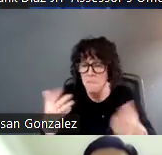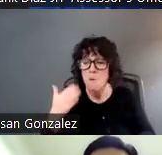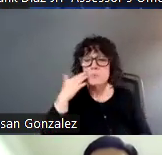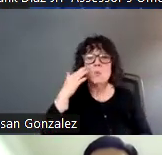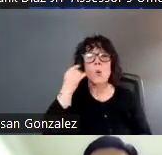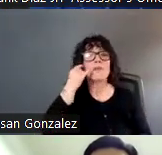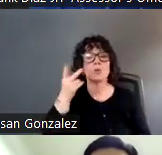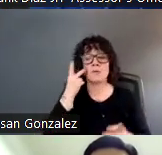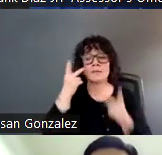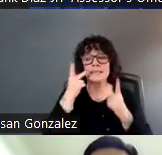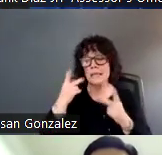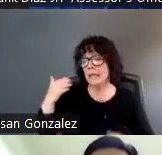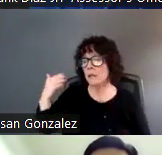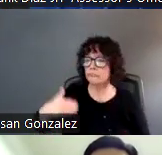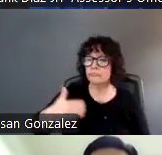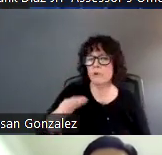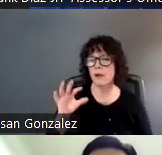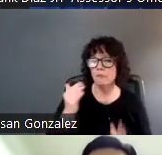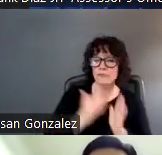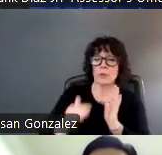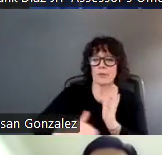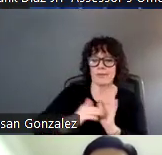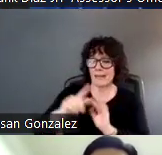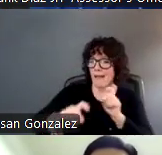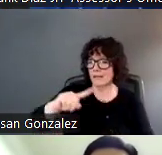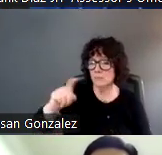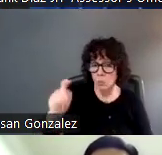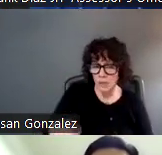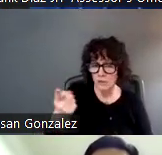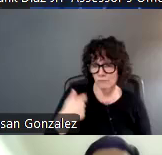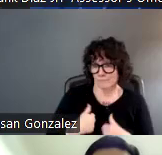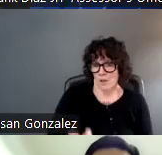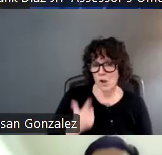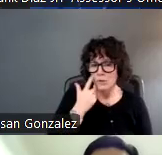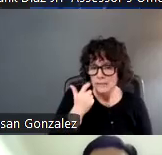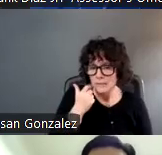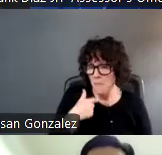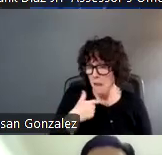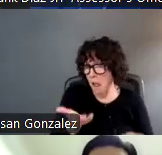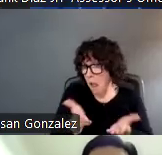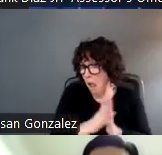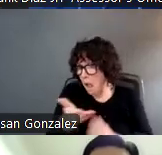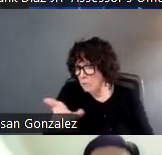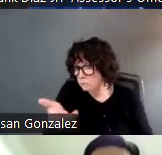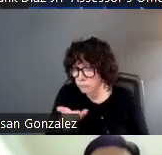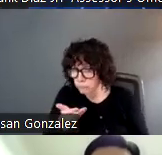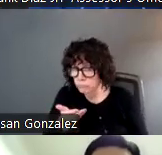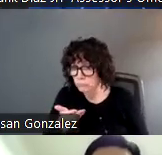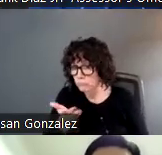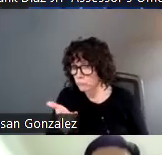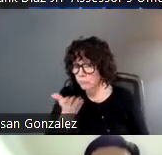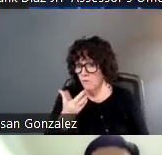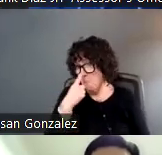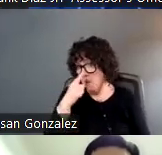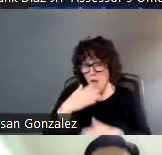do have a couple. Go ahead. All right. So constituents